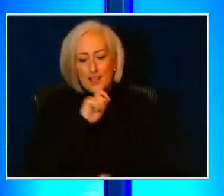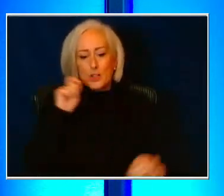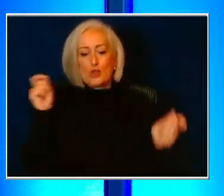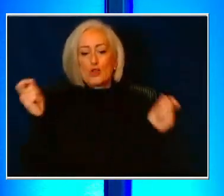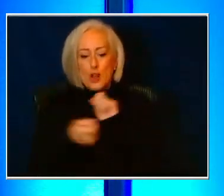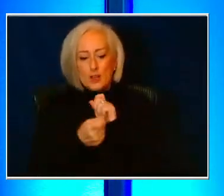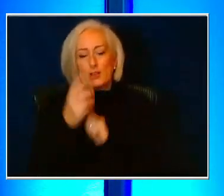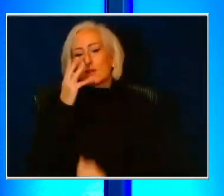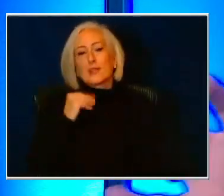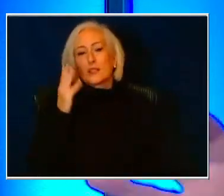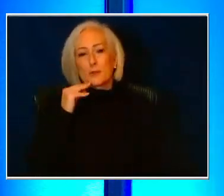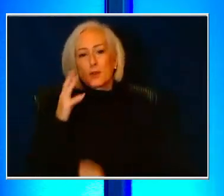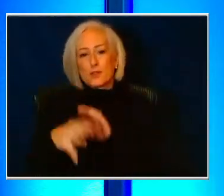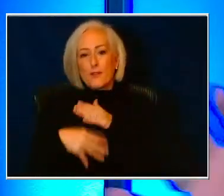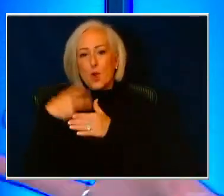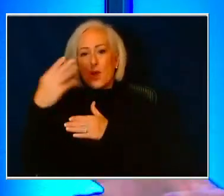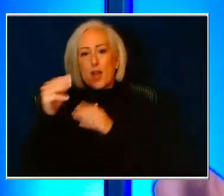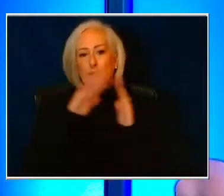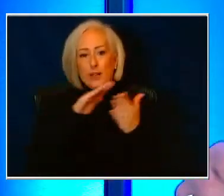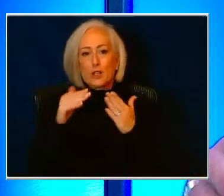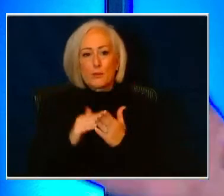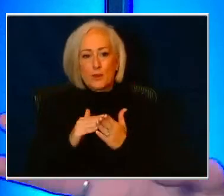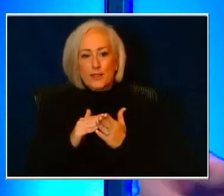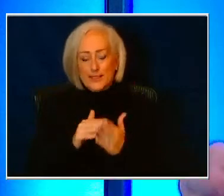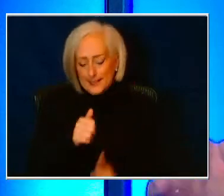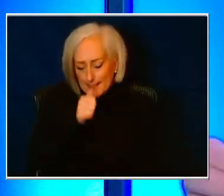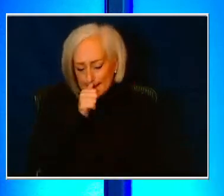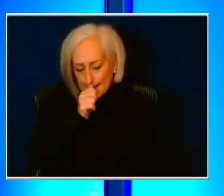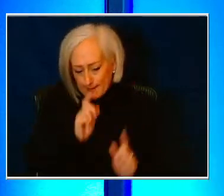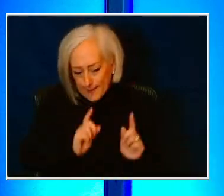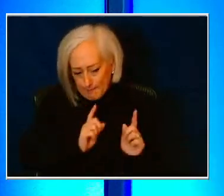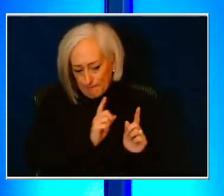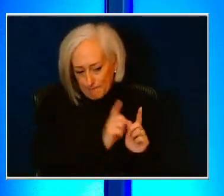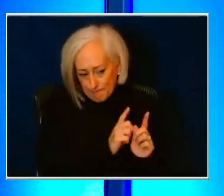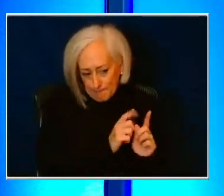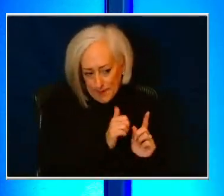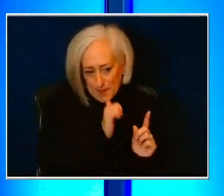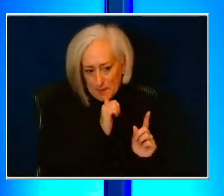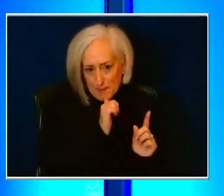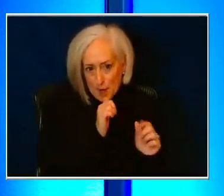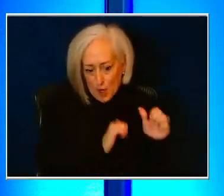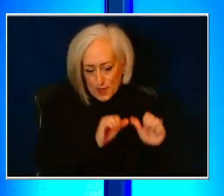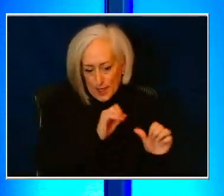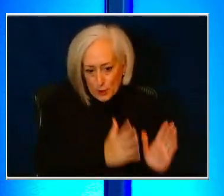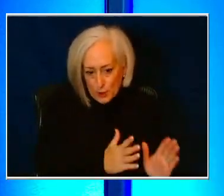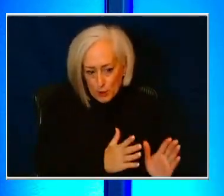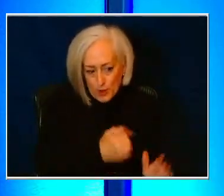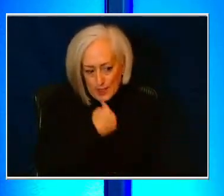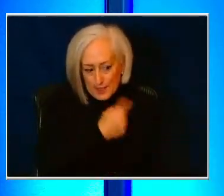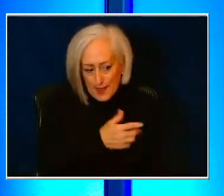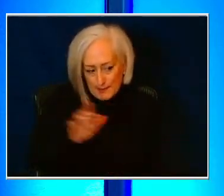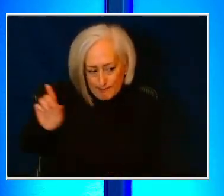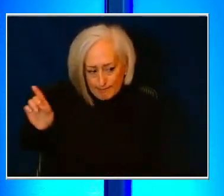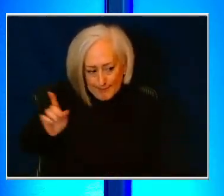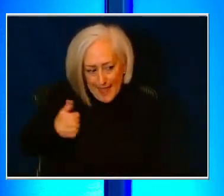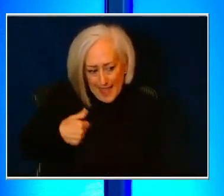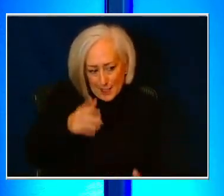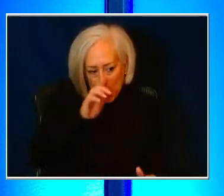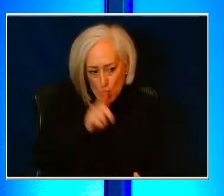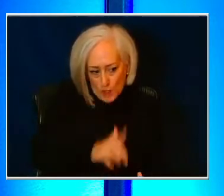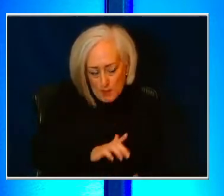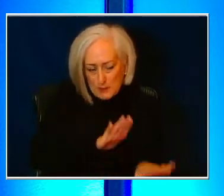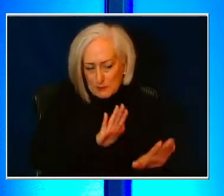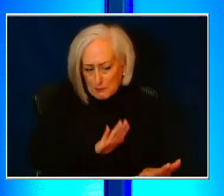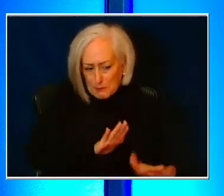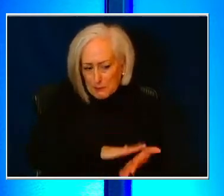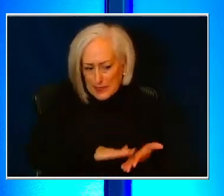being out. Just secretly go to the bartender or the waiter and just be like, my so-and-so has Alzheimer's. Go easy on us. And